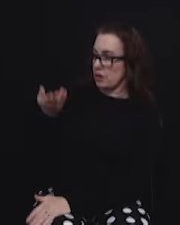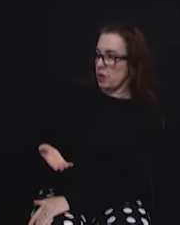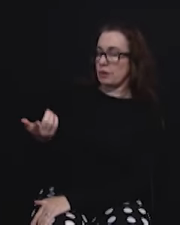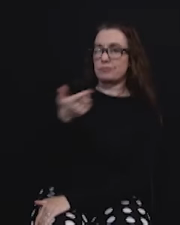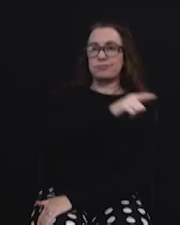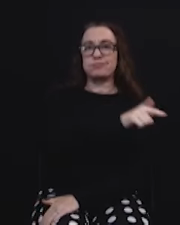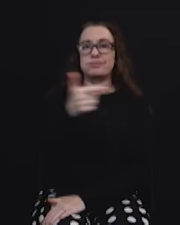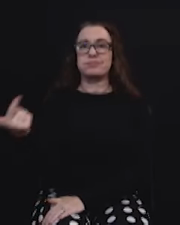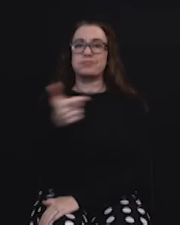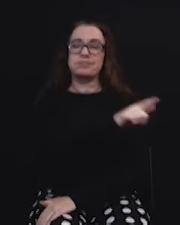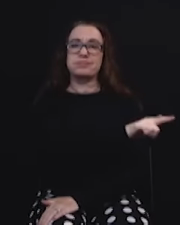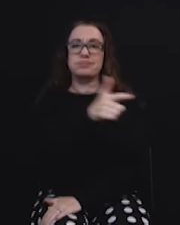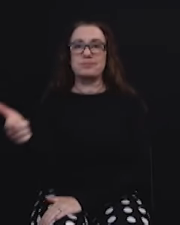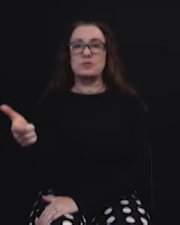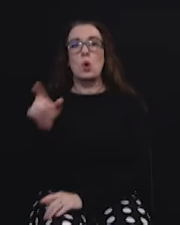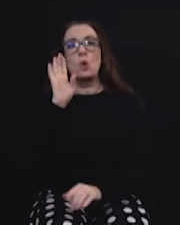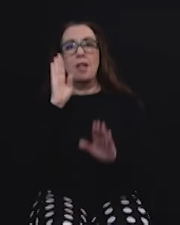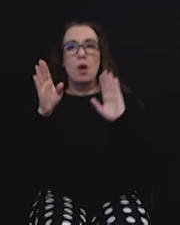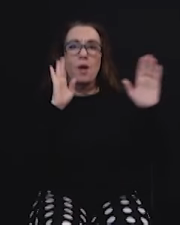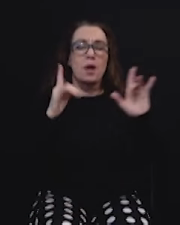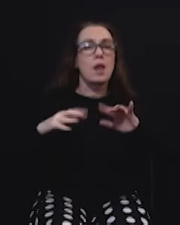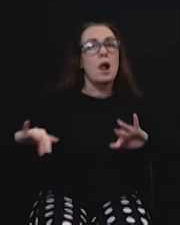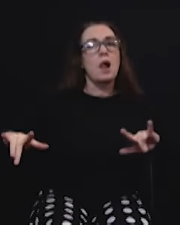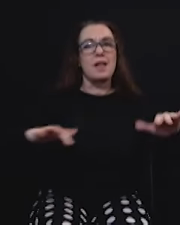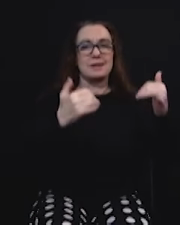go love on somebody this morning. Amen.